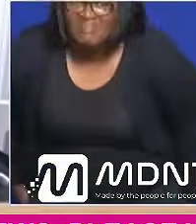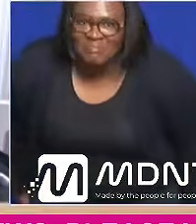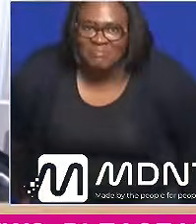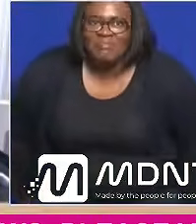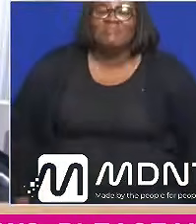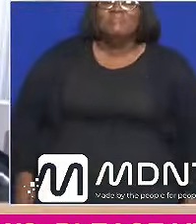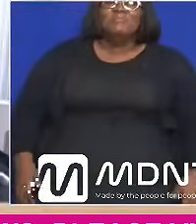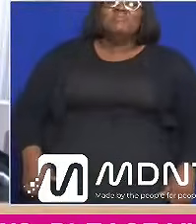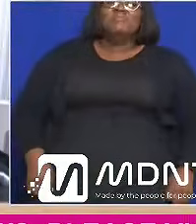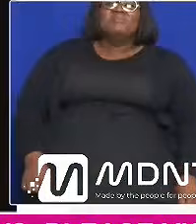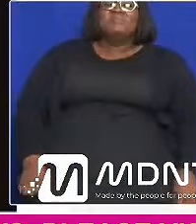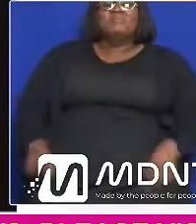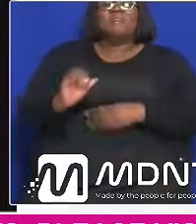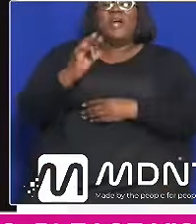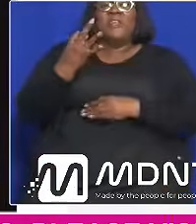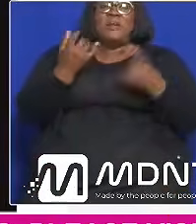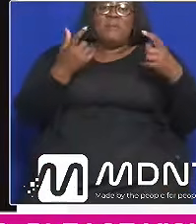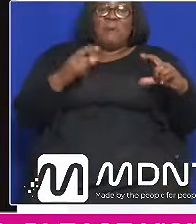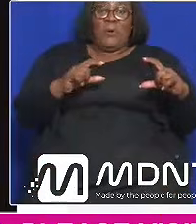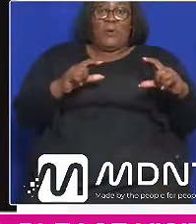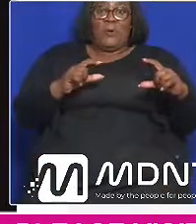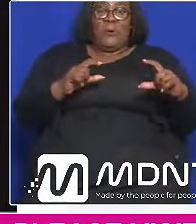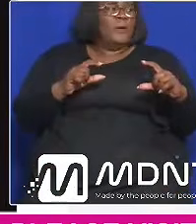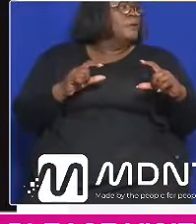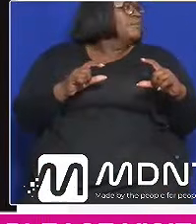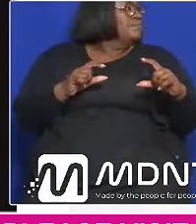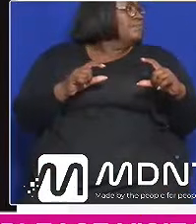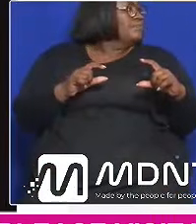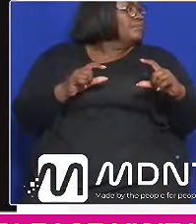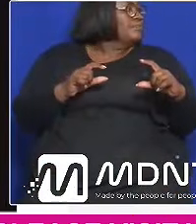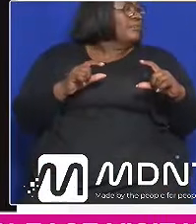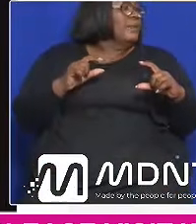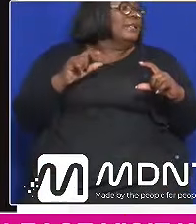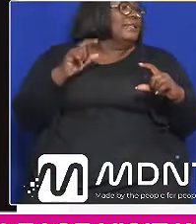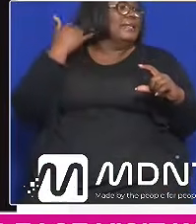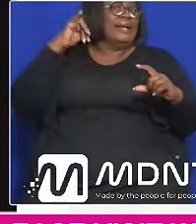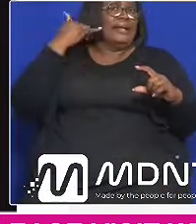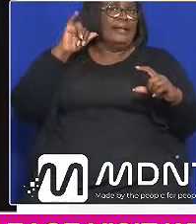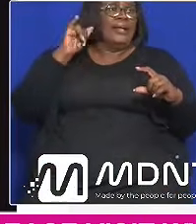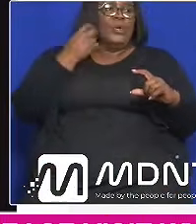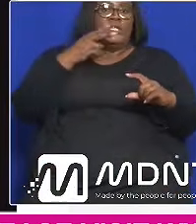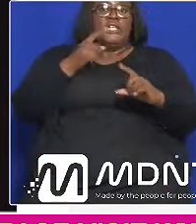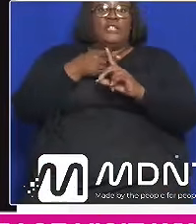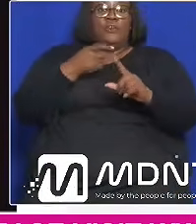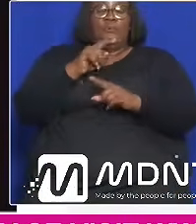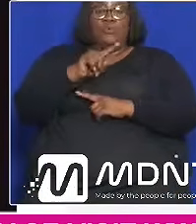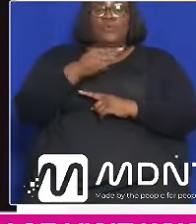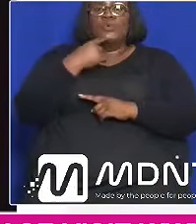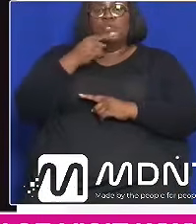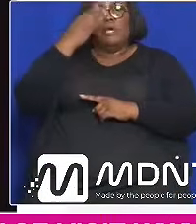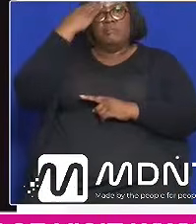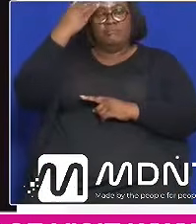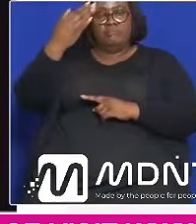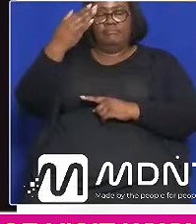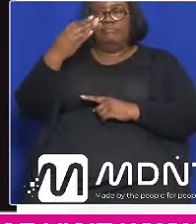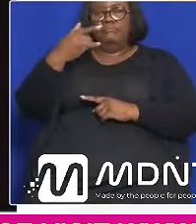third block there in green, which would denote it's from you. You say, good day, sir. Just wanted to let you know that